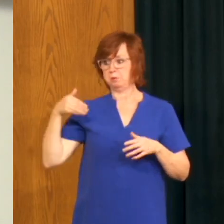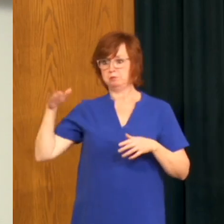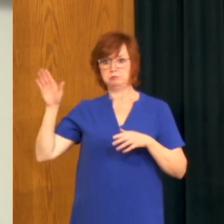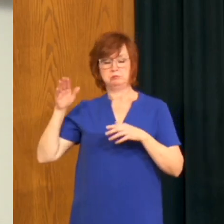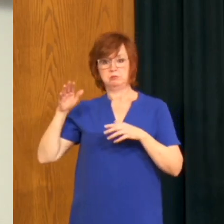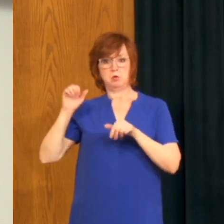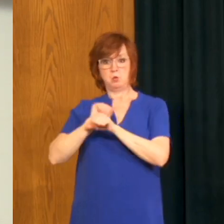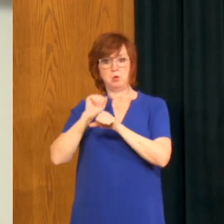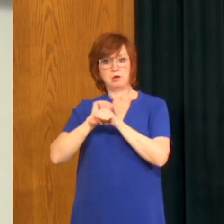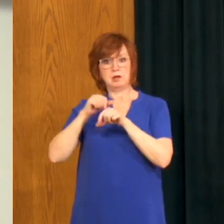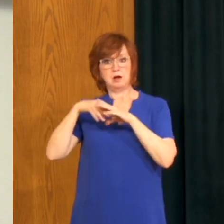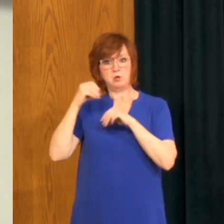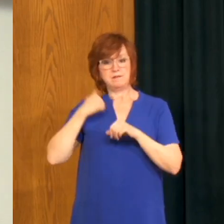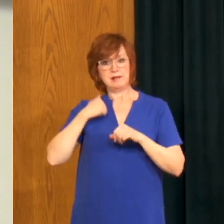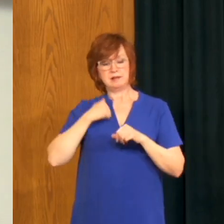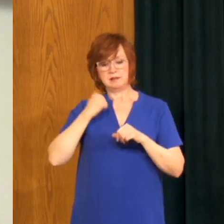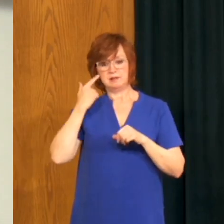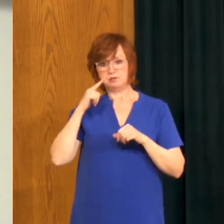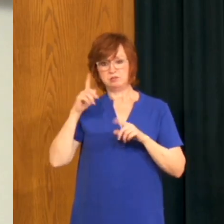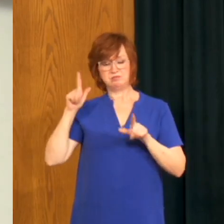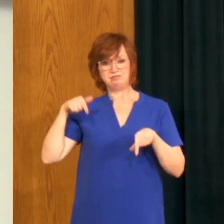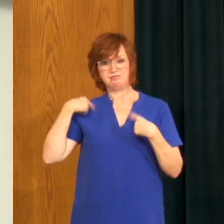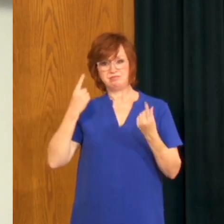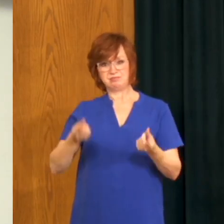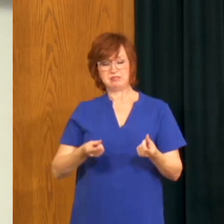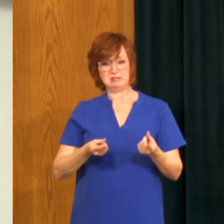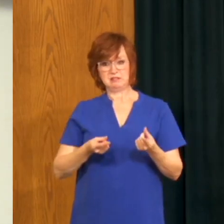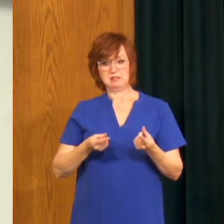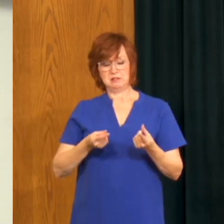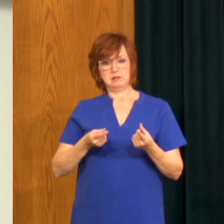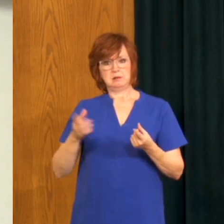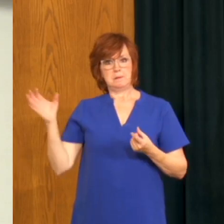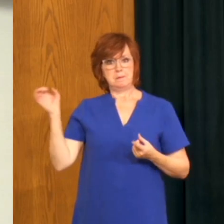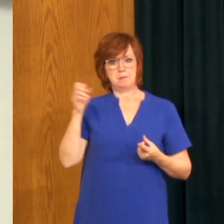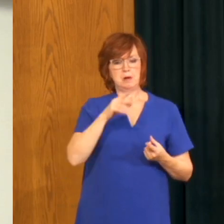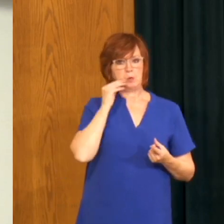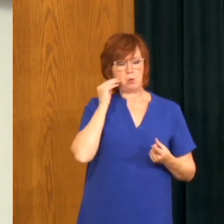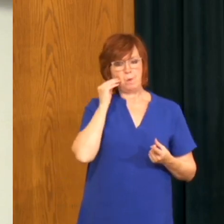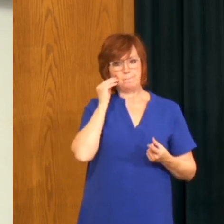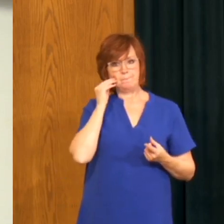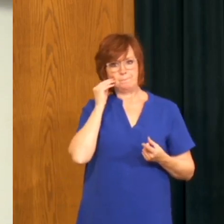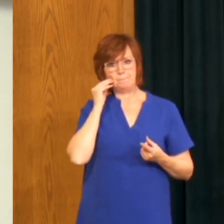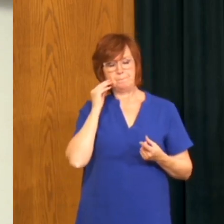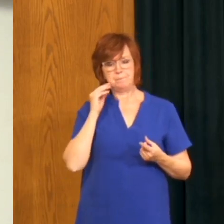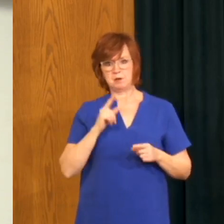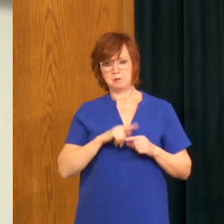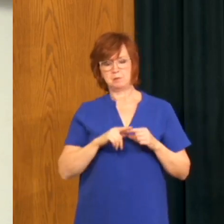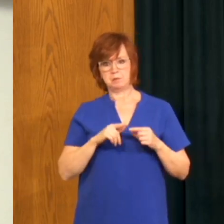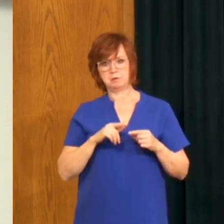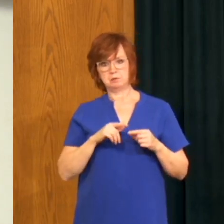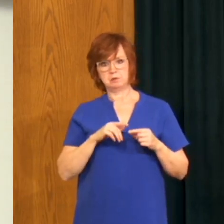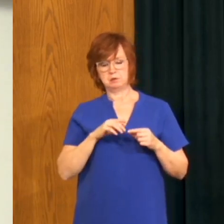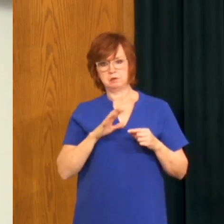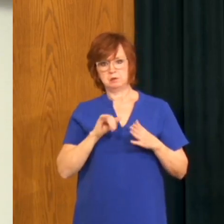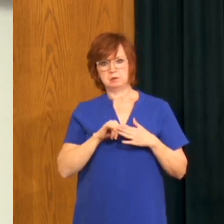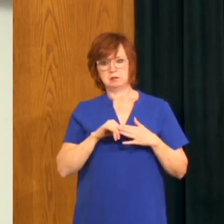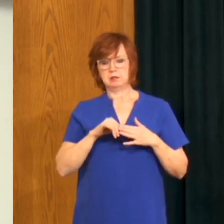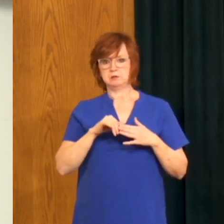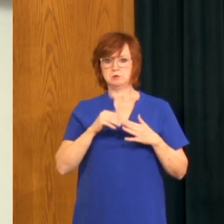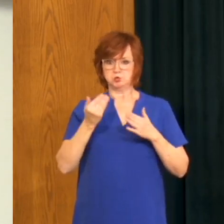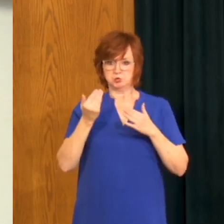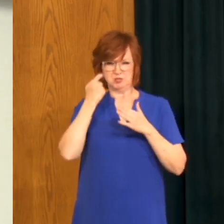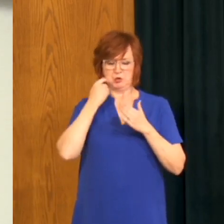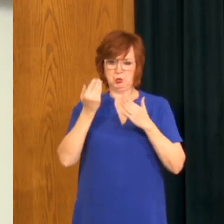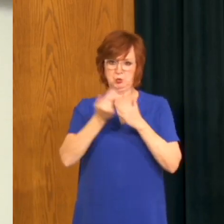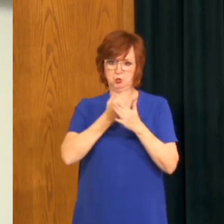nationally that continues to be a low number of new cases. But they were not linked to any existing clusters in Saskatoon. And